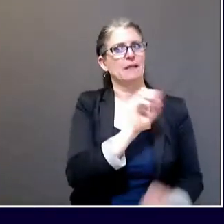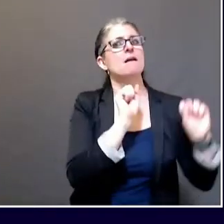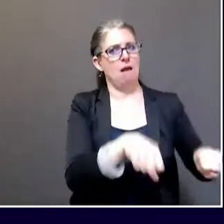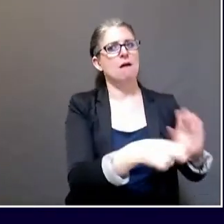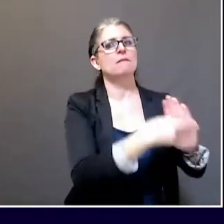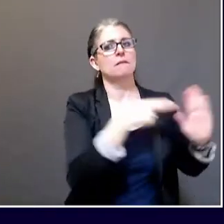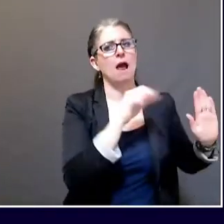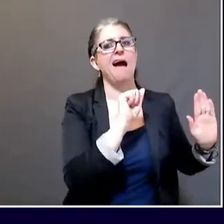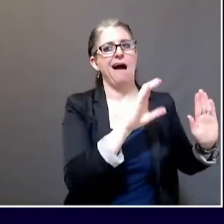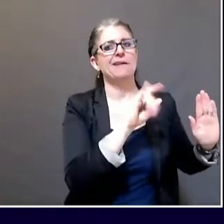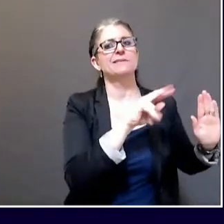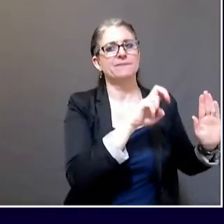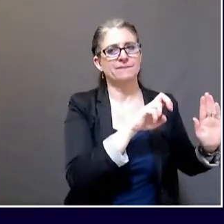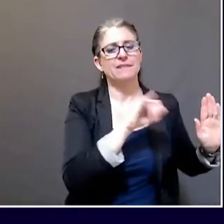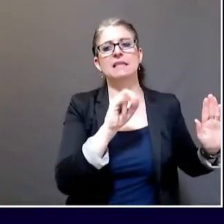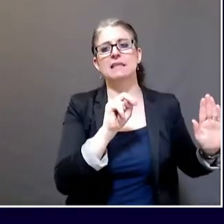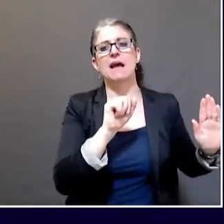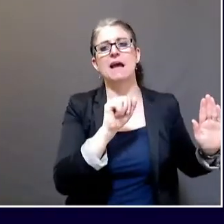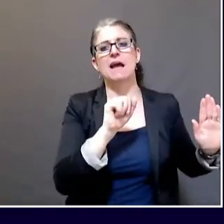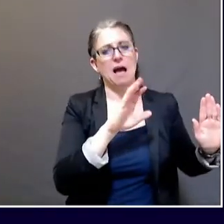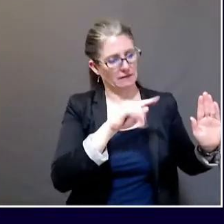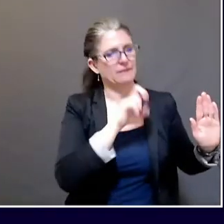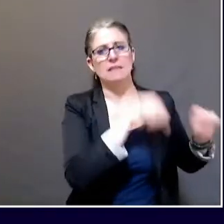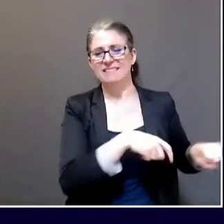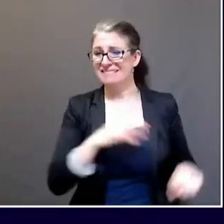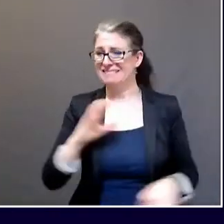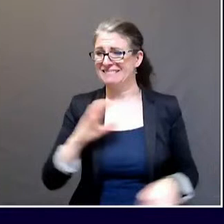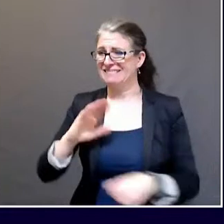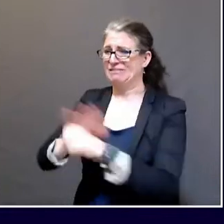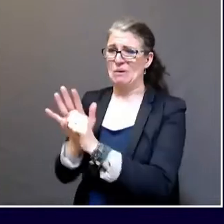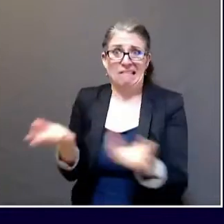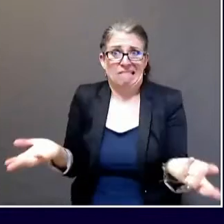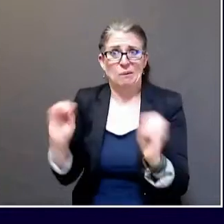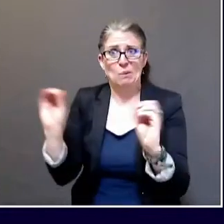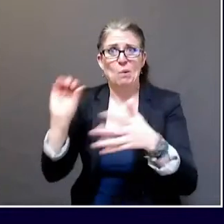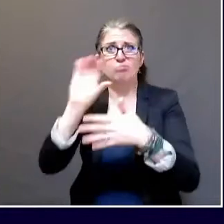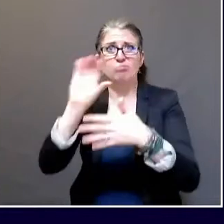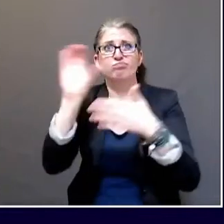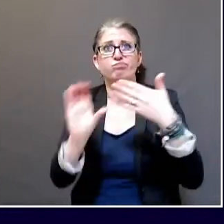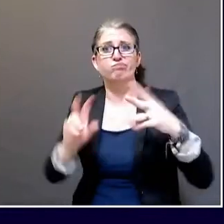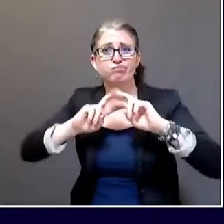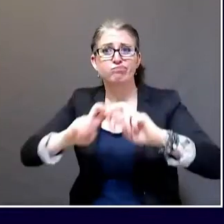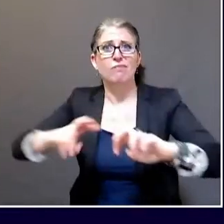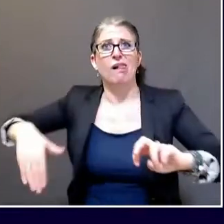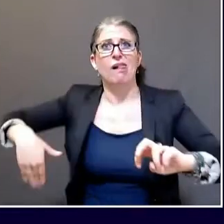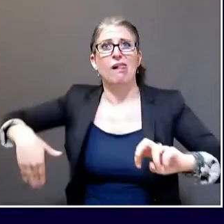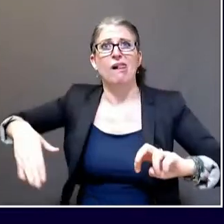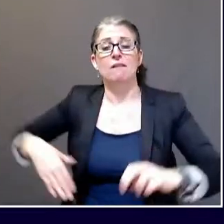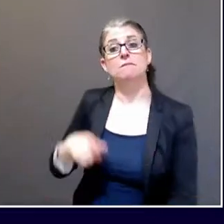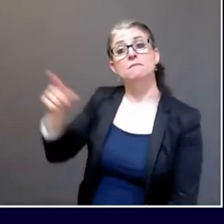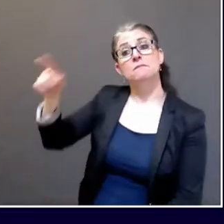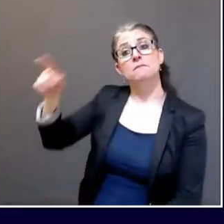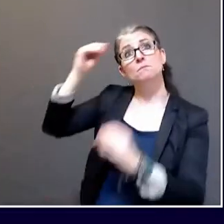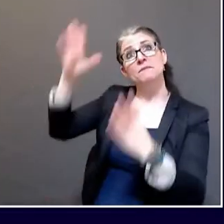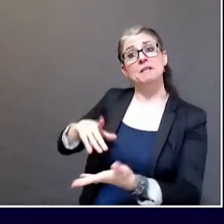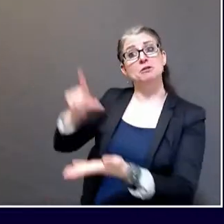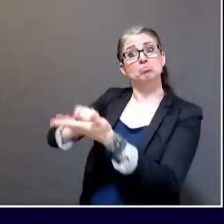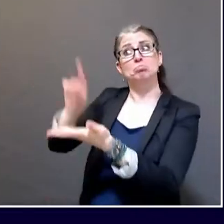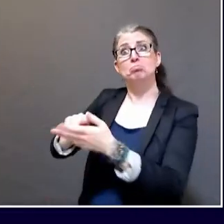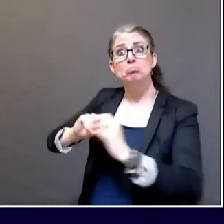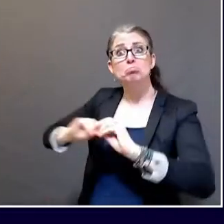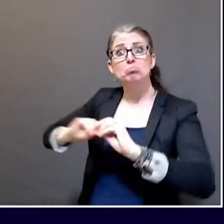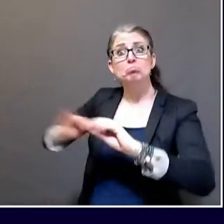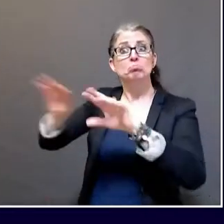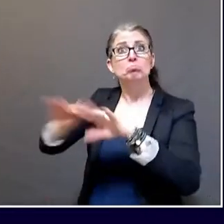with it, but we don't really have a way, I don't really have a position to say whether our numbers are different or whether